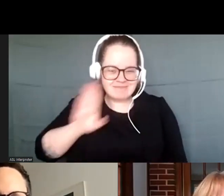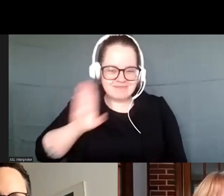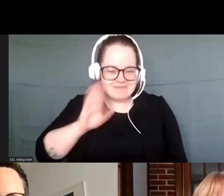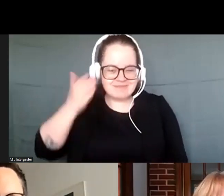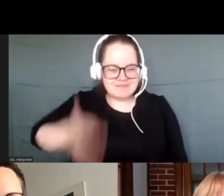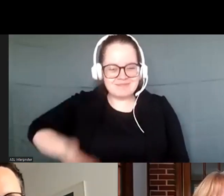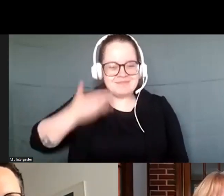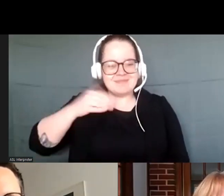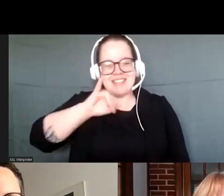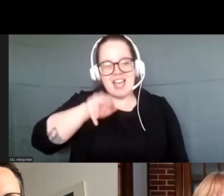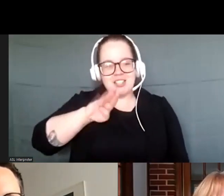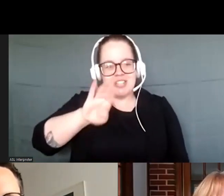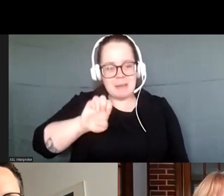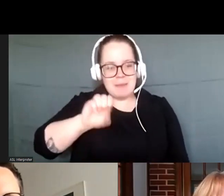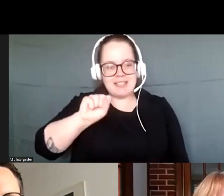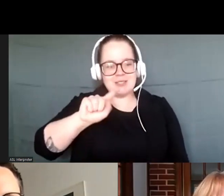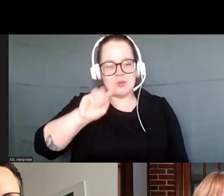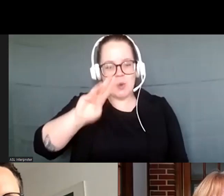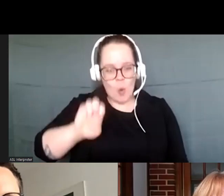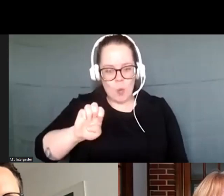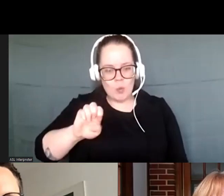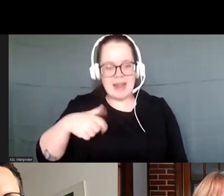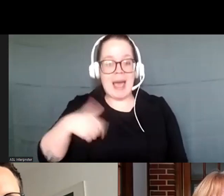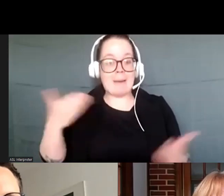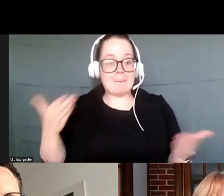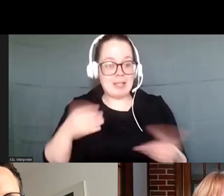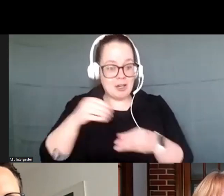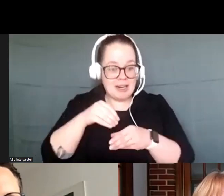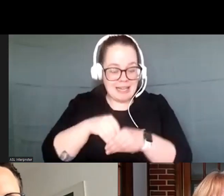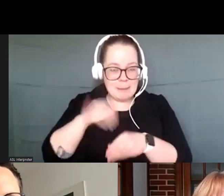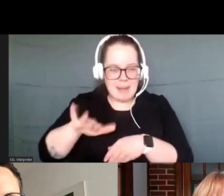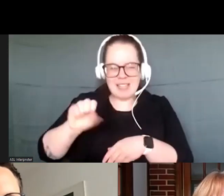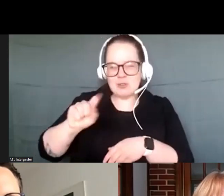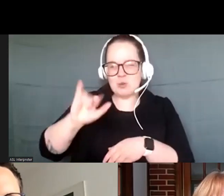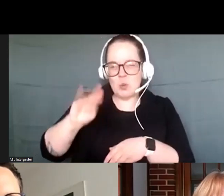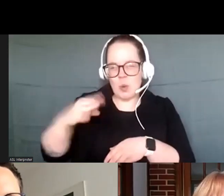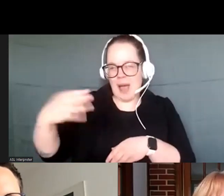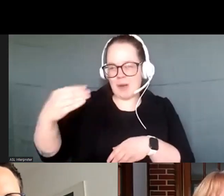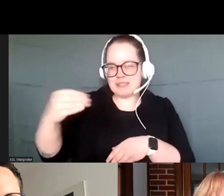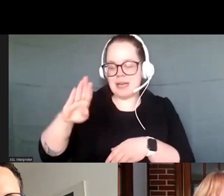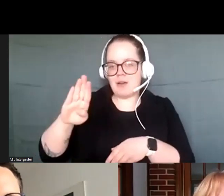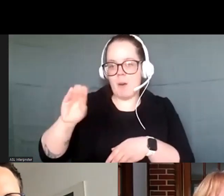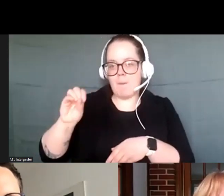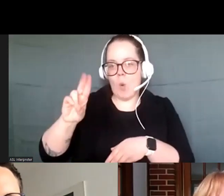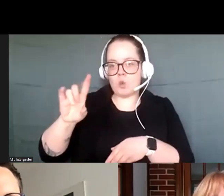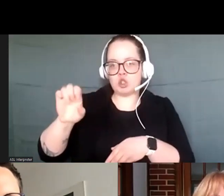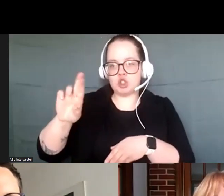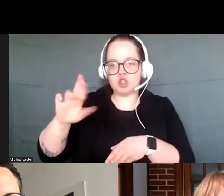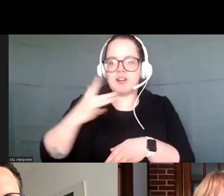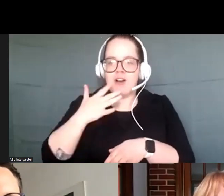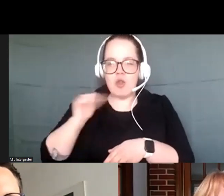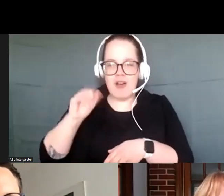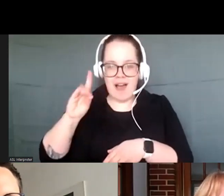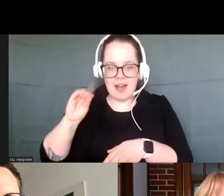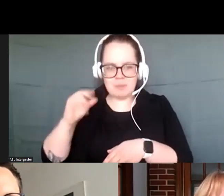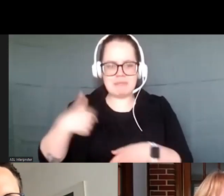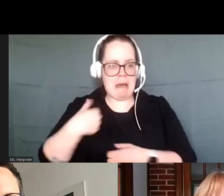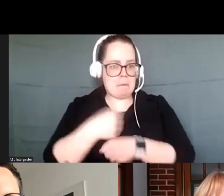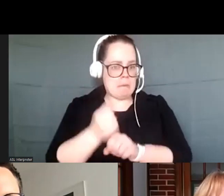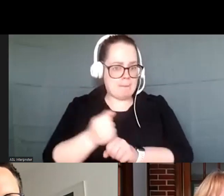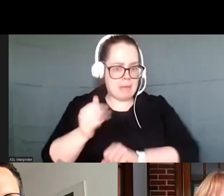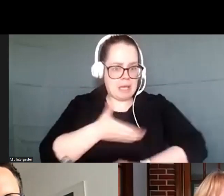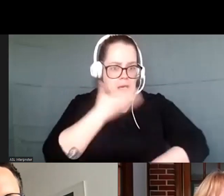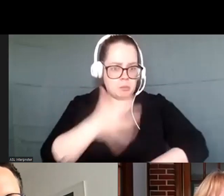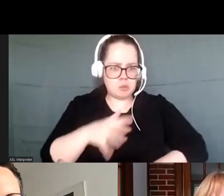Stone. I am here in my studio just outside of Boulder, Colorado. I have been making music in